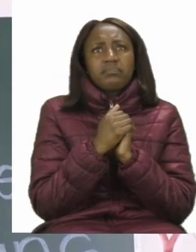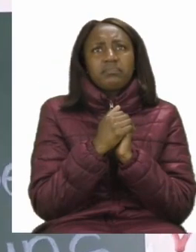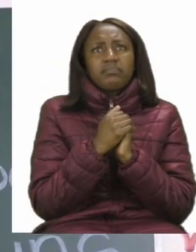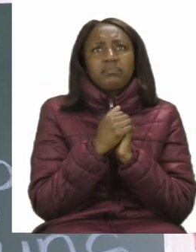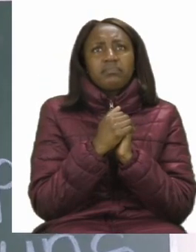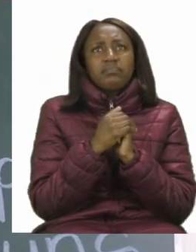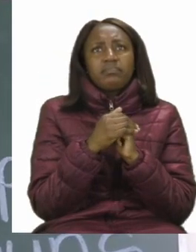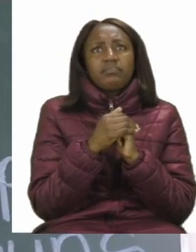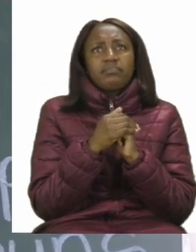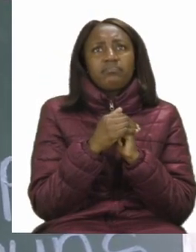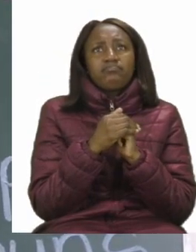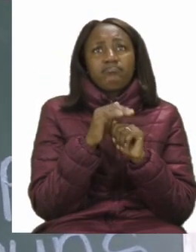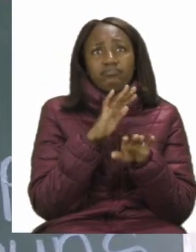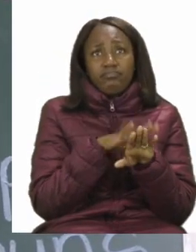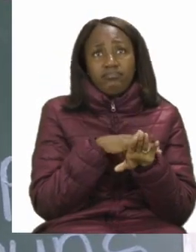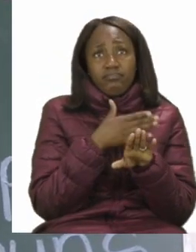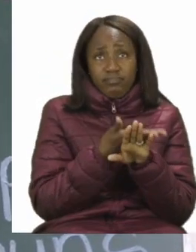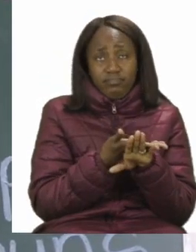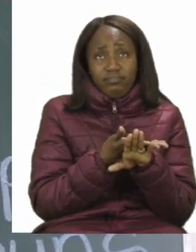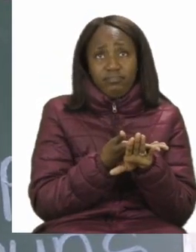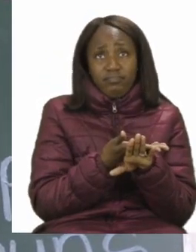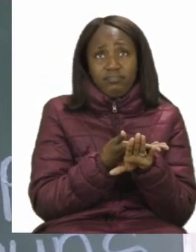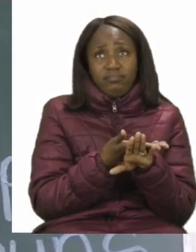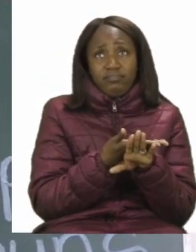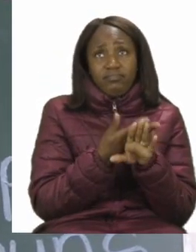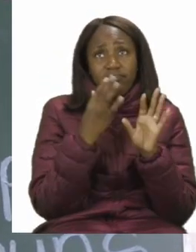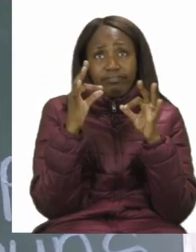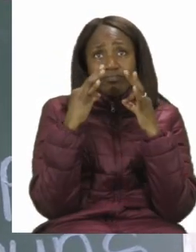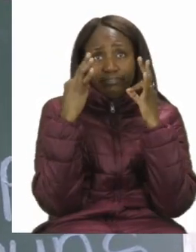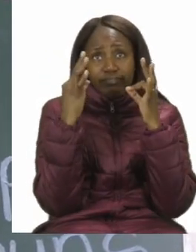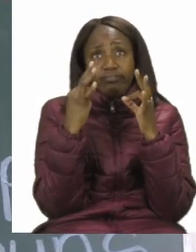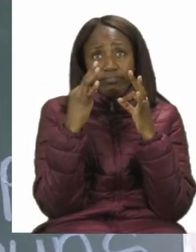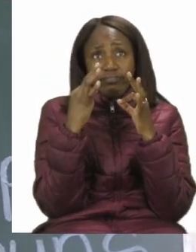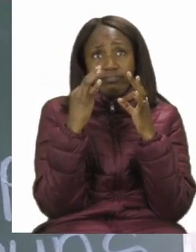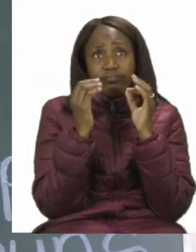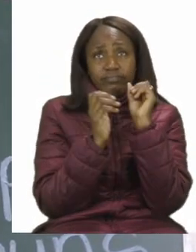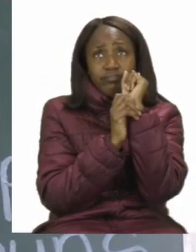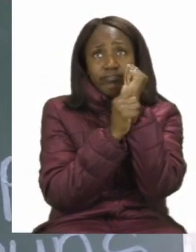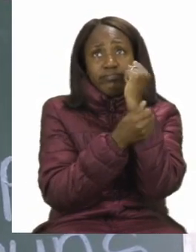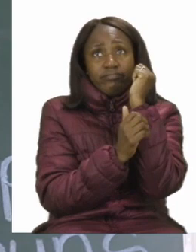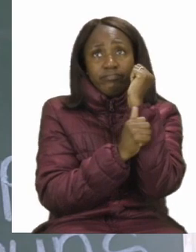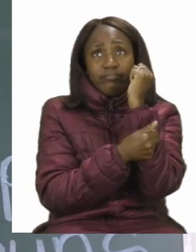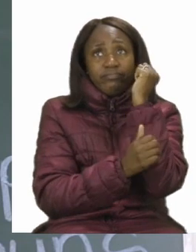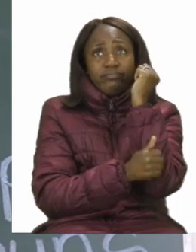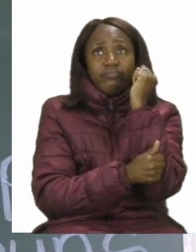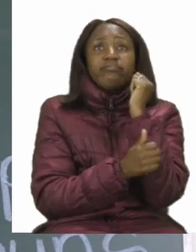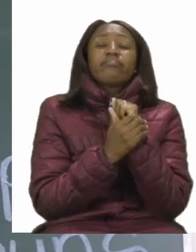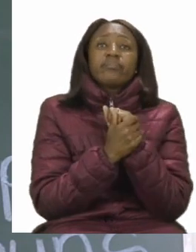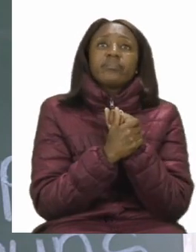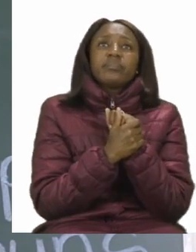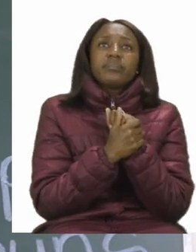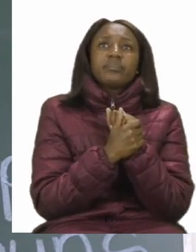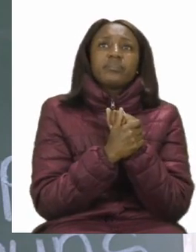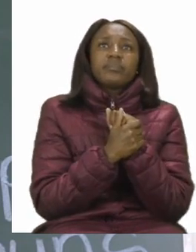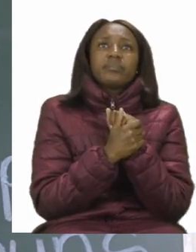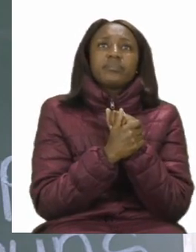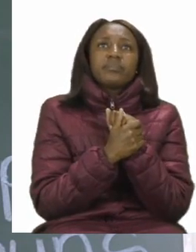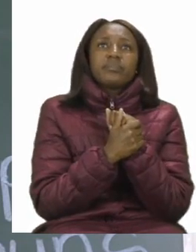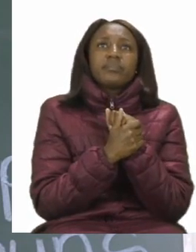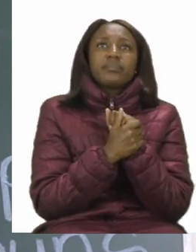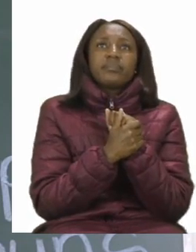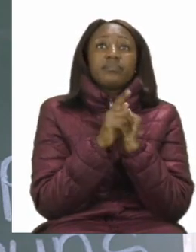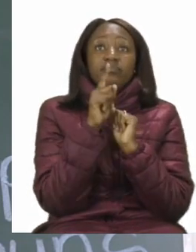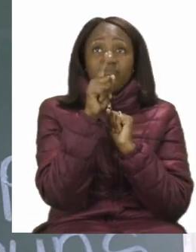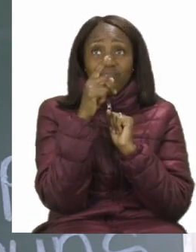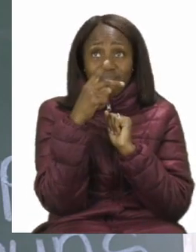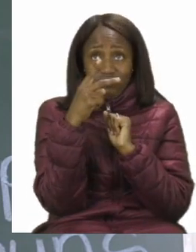took from the booklet, song and corn. So now you can go ahead and color